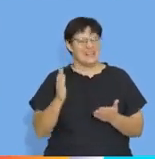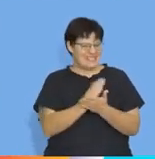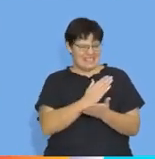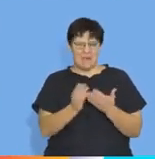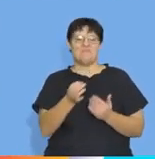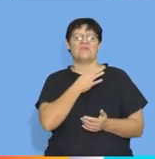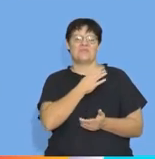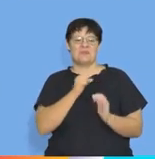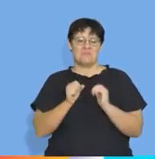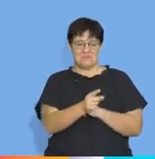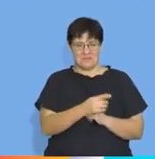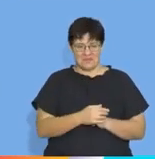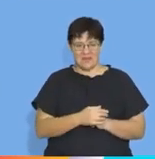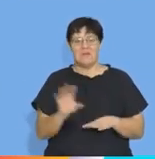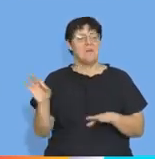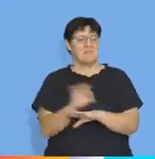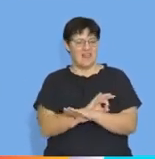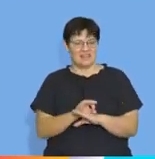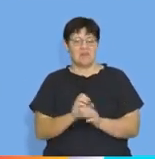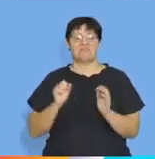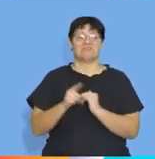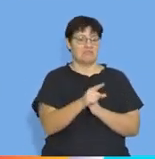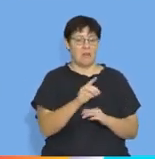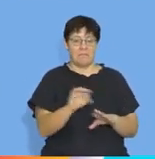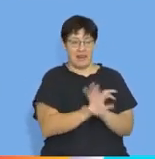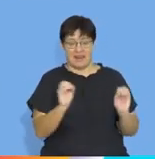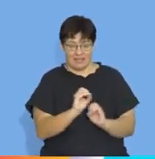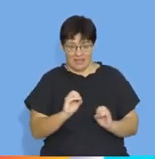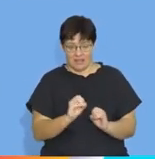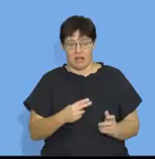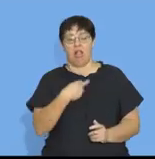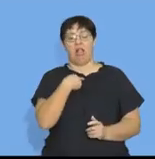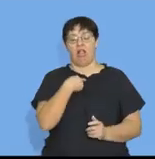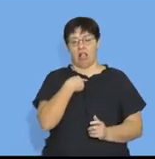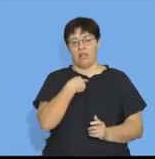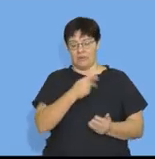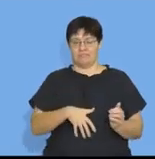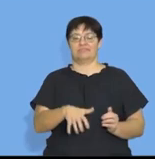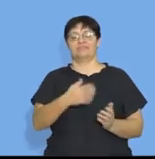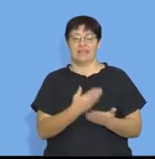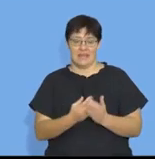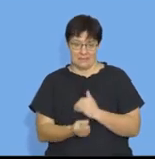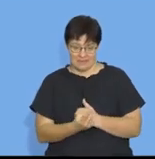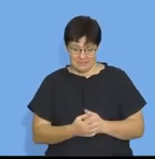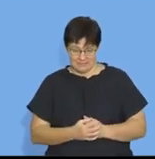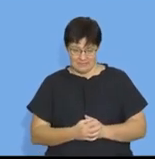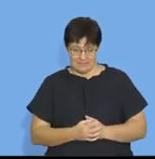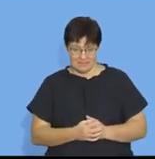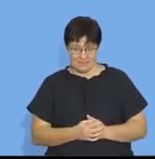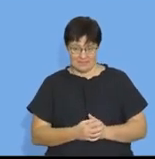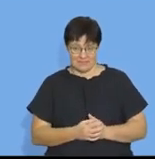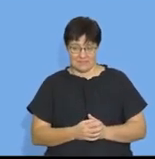because it has a risk of unplanned ejaculation, which could result in conception.